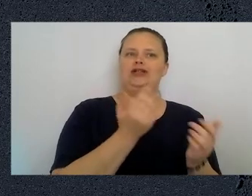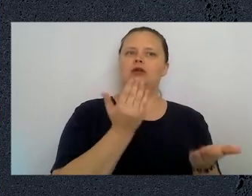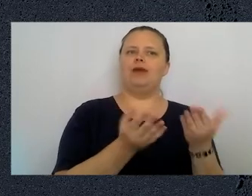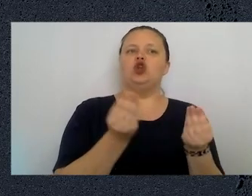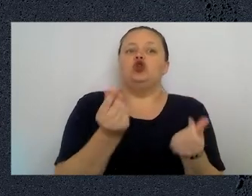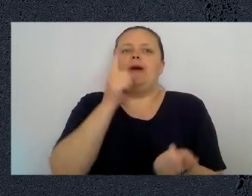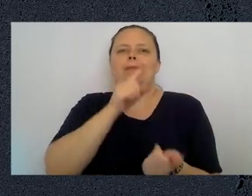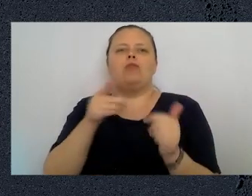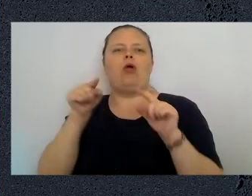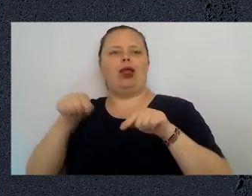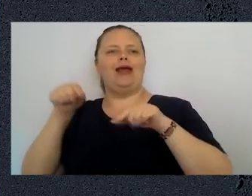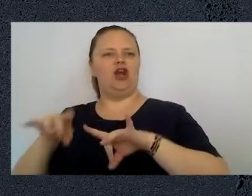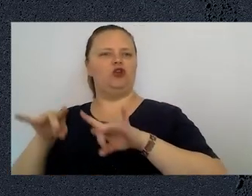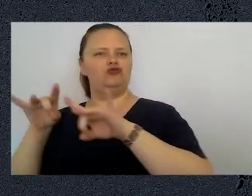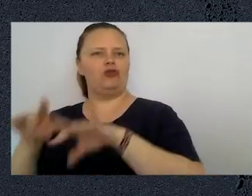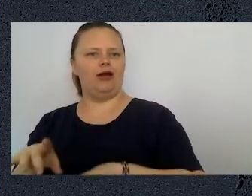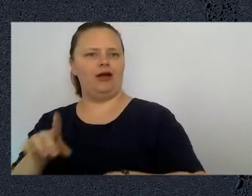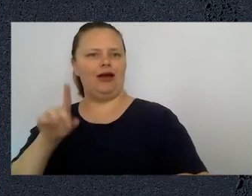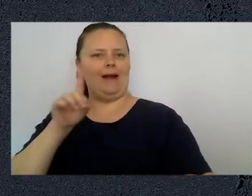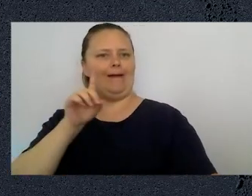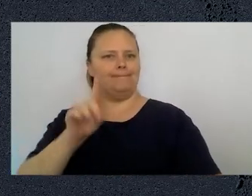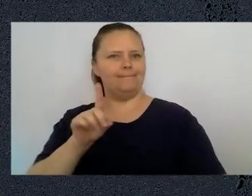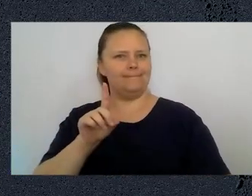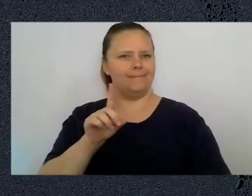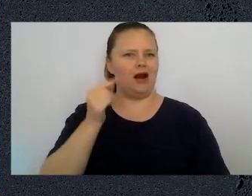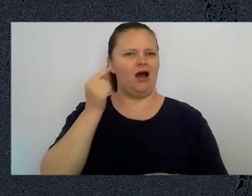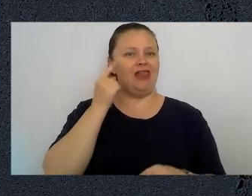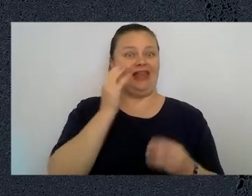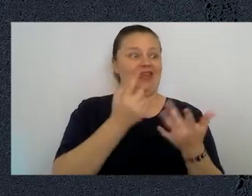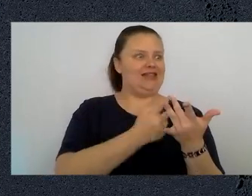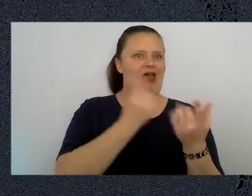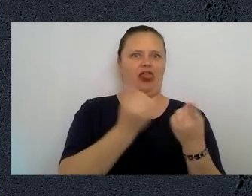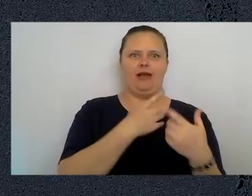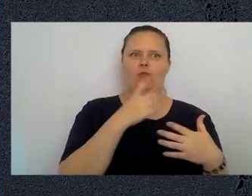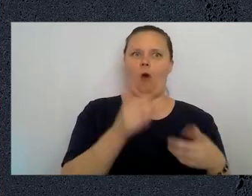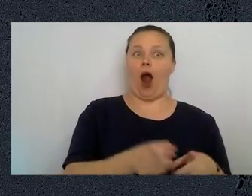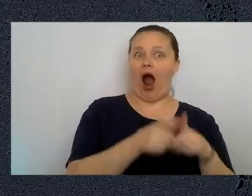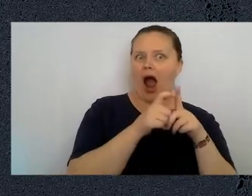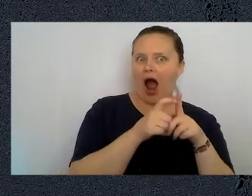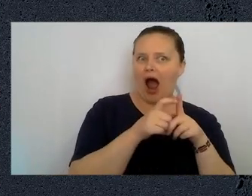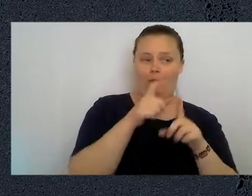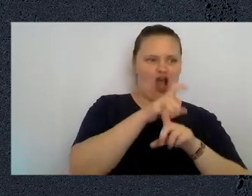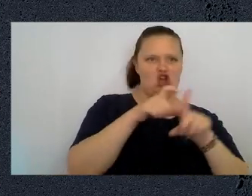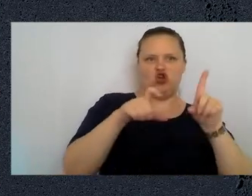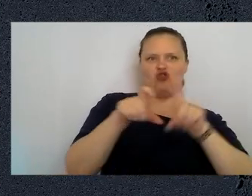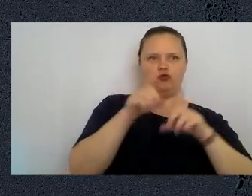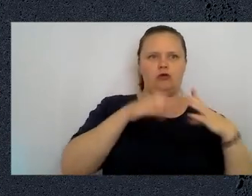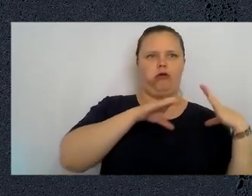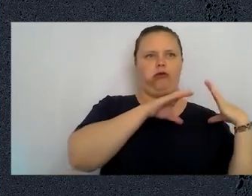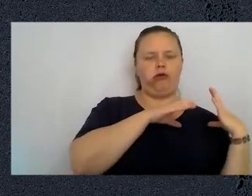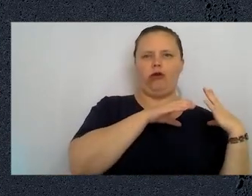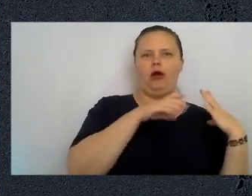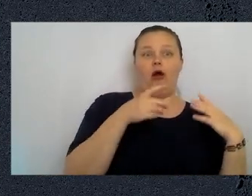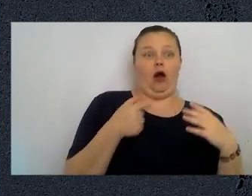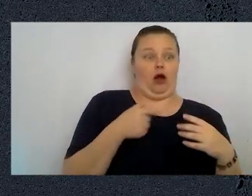here. But for me, it's the career growth, which is probably a lot harder. And especially being a migrant woman in a country where you don't have the family support, you don't